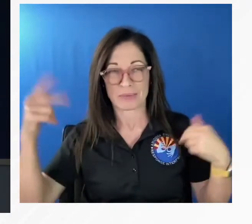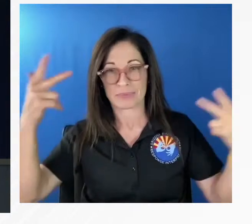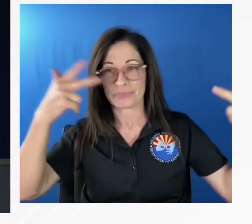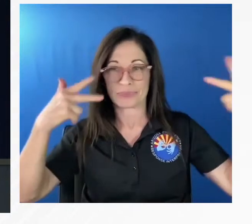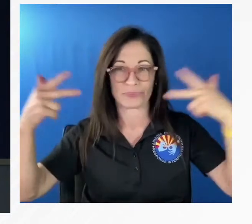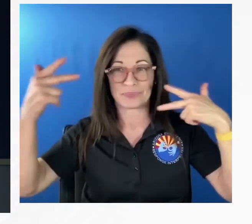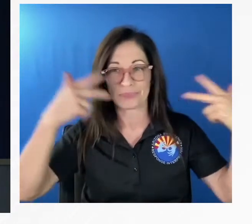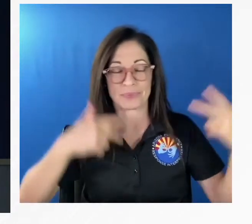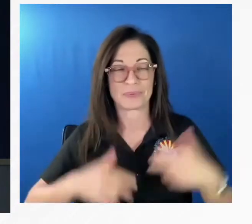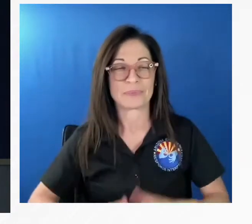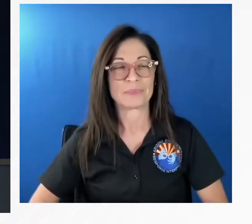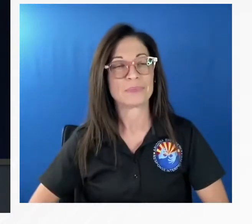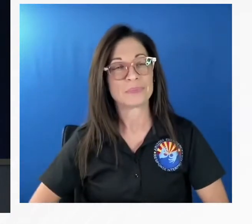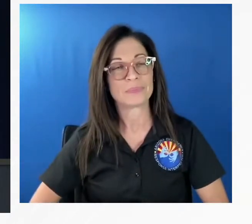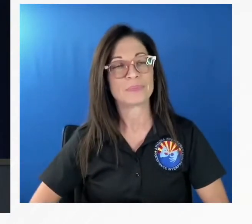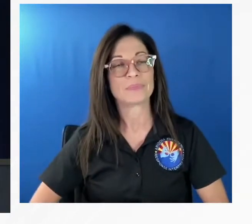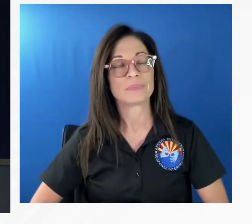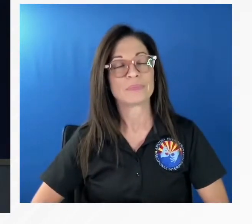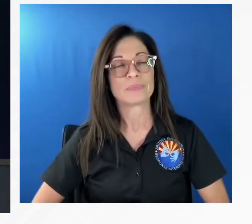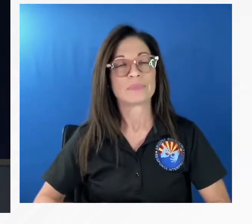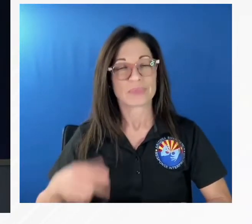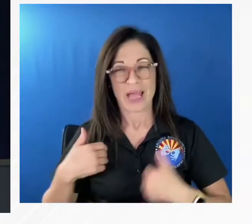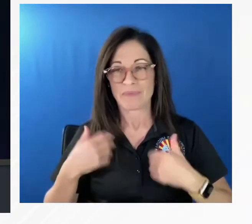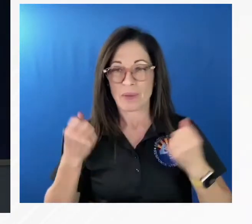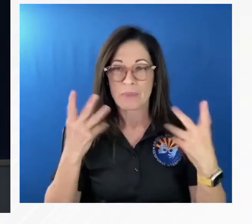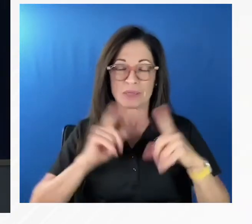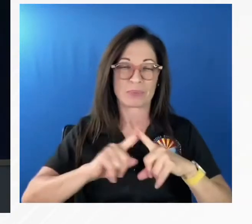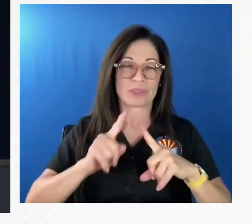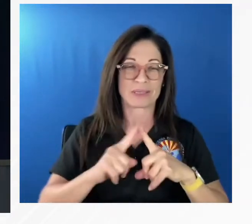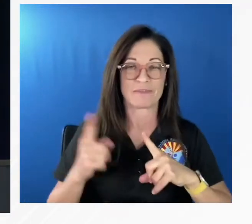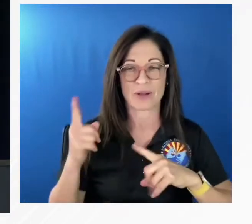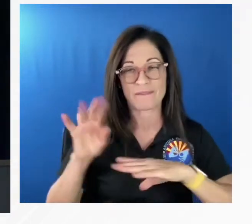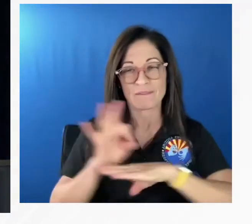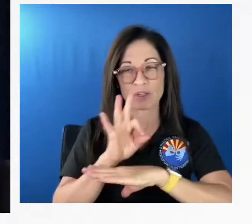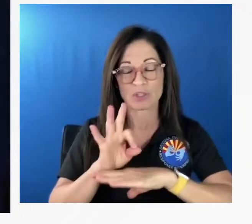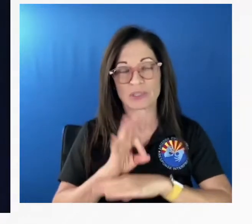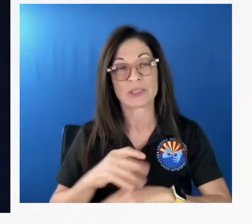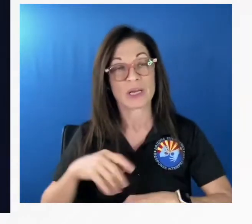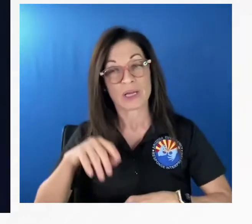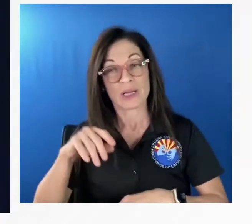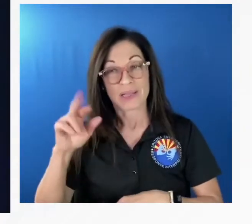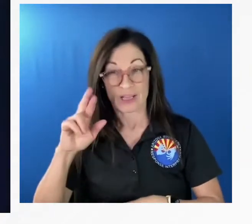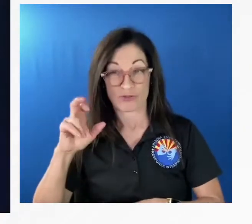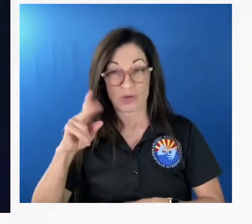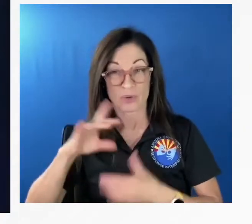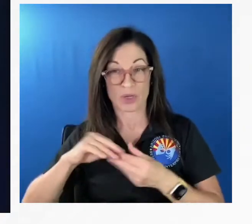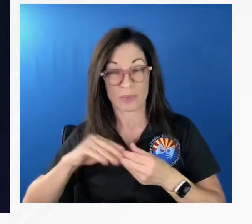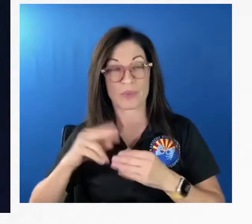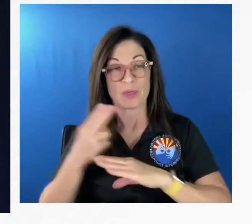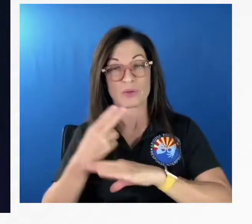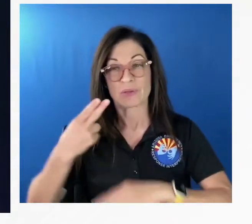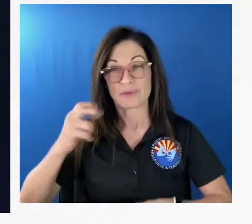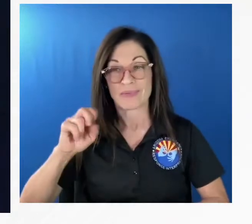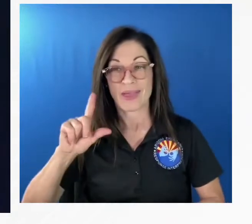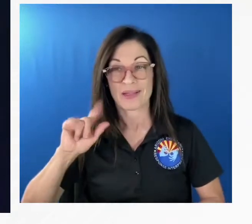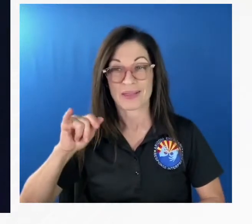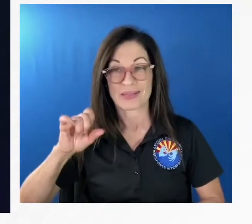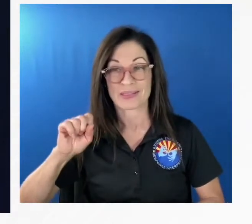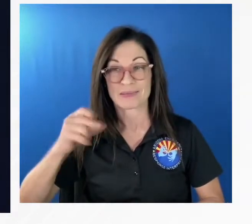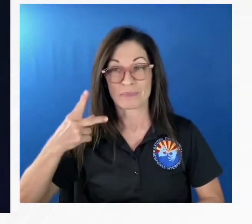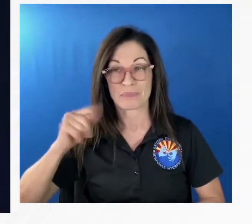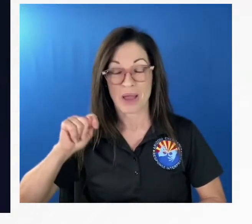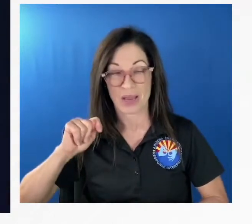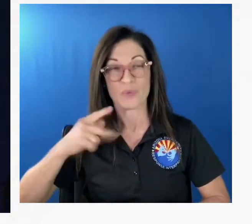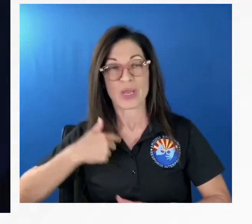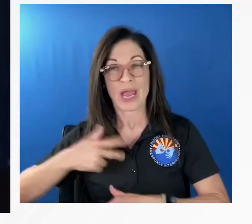And they're used in multiple functions there, and Rick mentioned some of those helispots on this east side here. We have spike camps with about 70 people